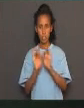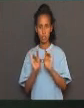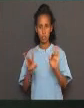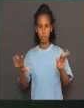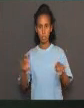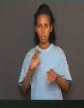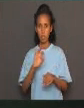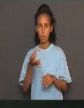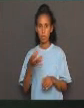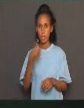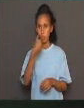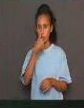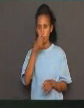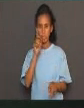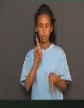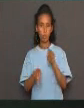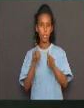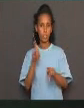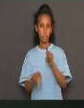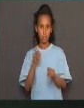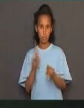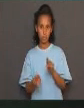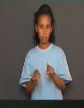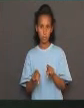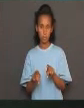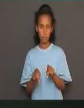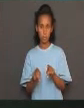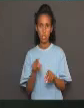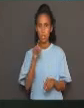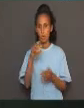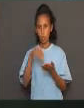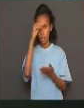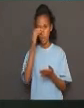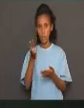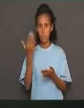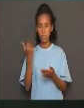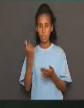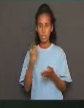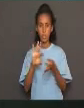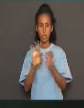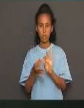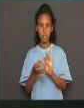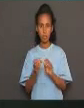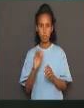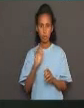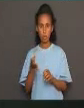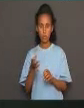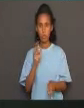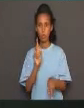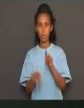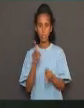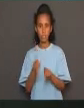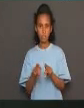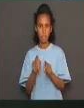spatial distribution of Ethiopia's population. You learned the